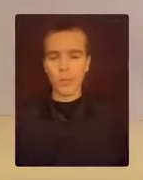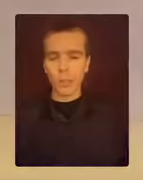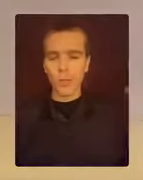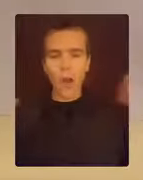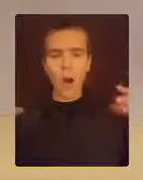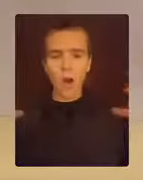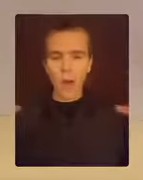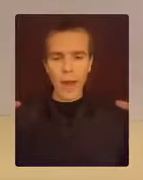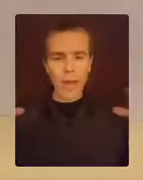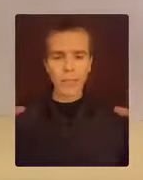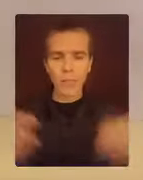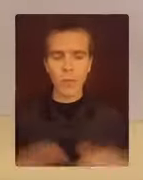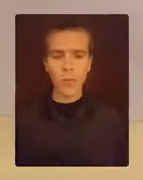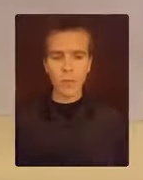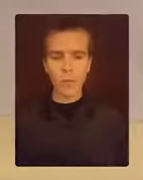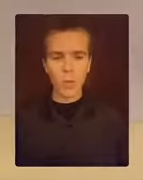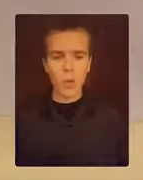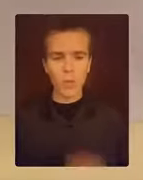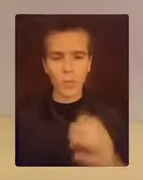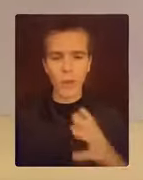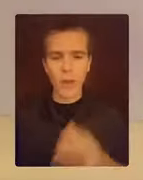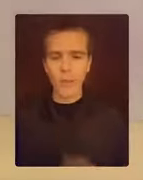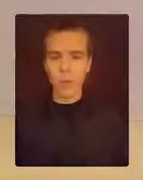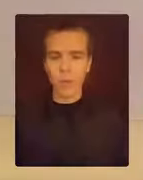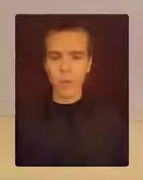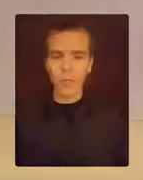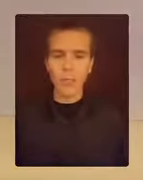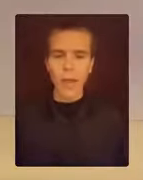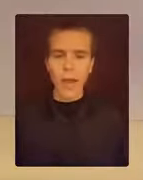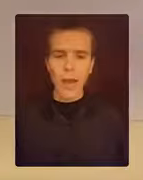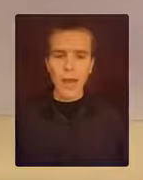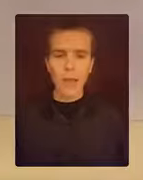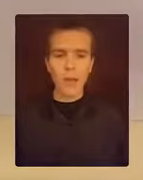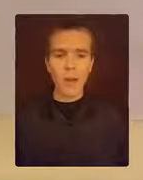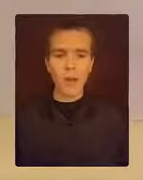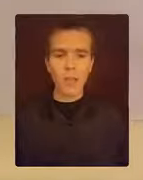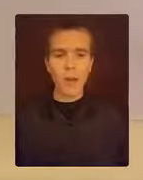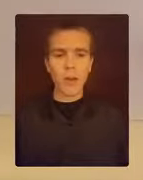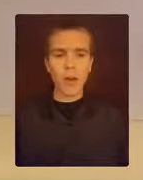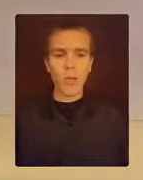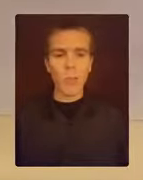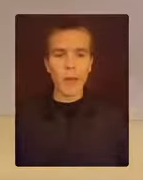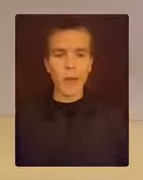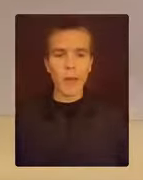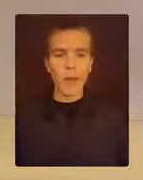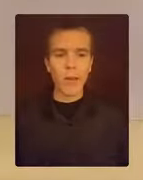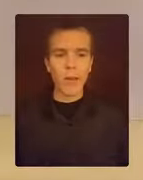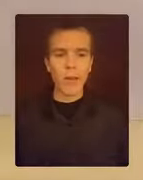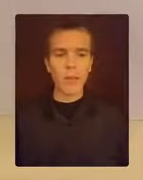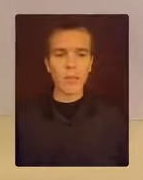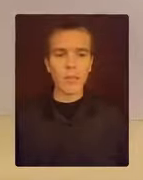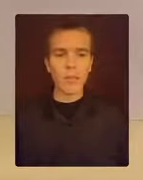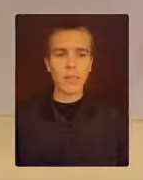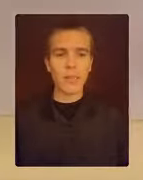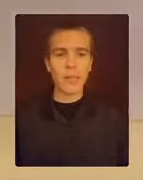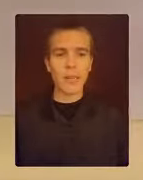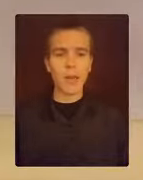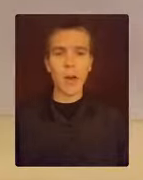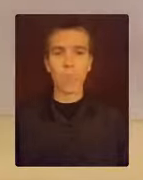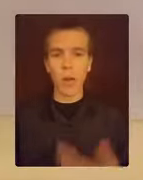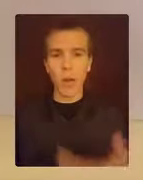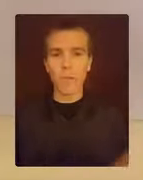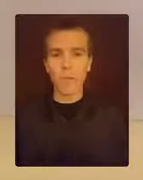and there's a fog, a haze over the woods. I walk through this path in the woods, and there's an old man